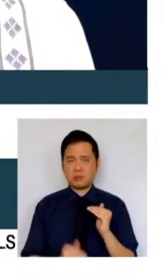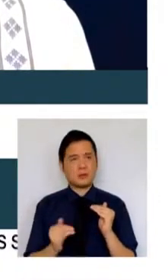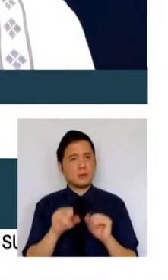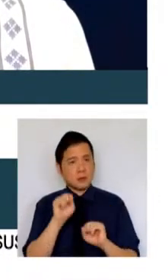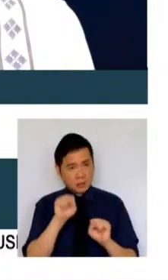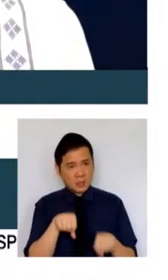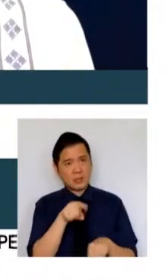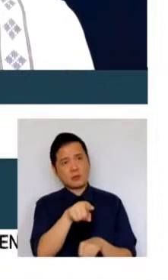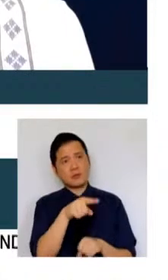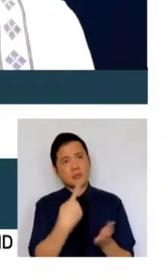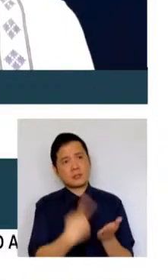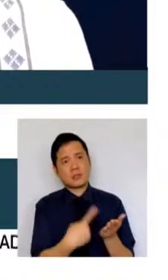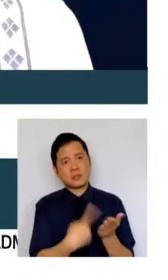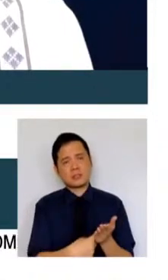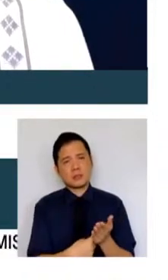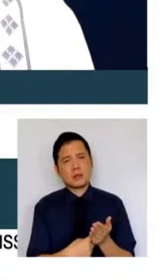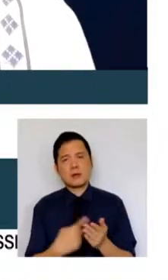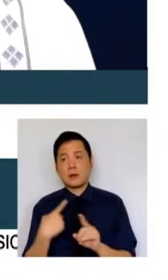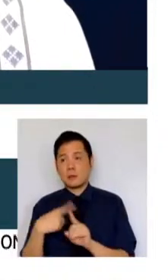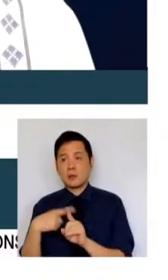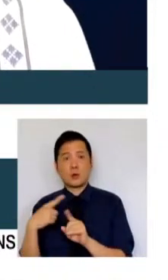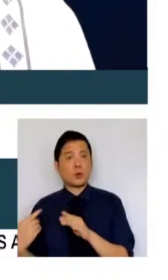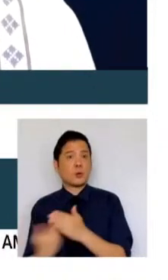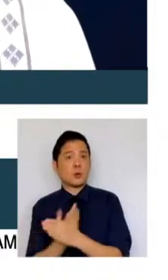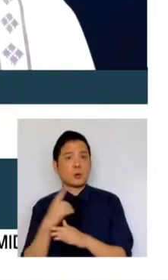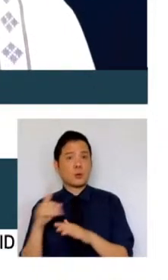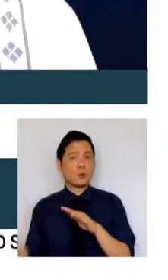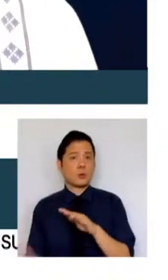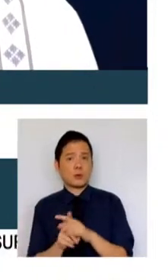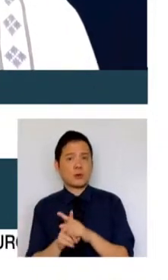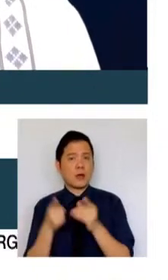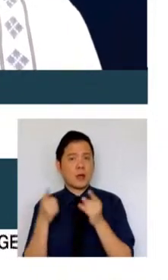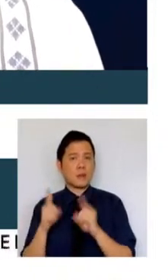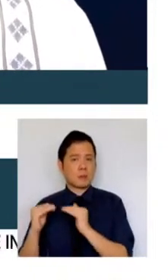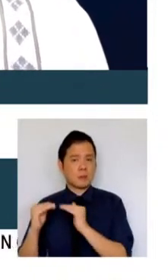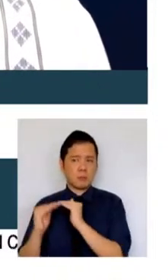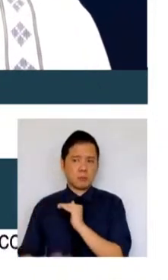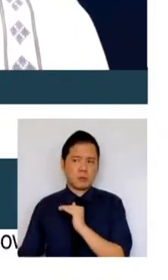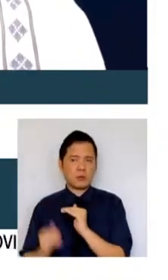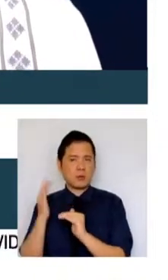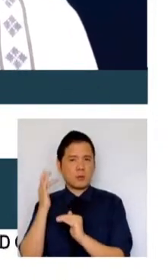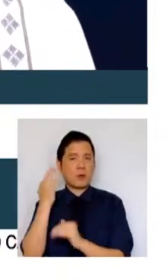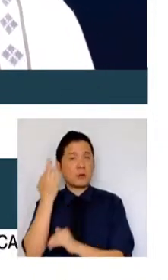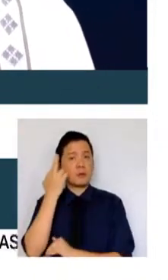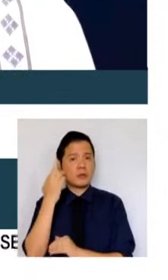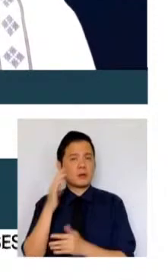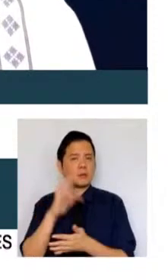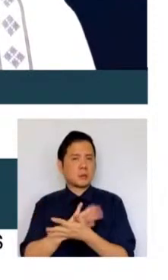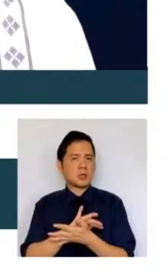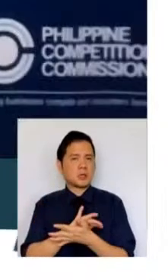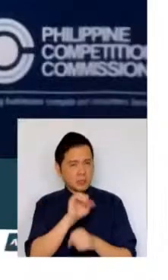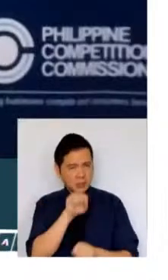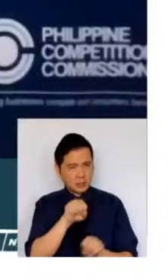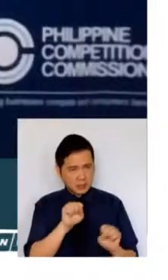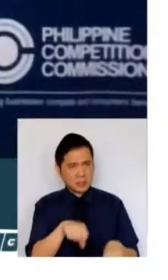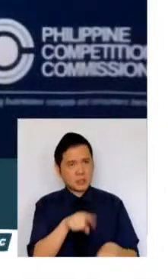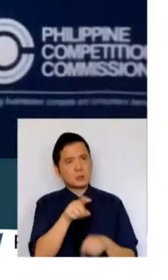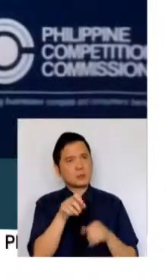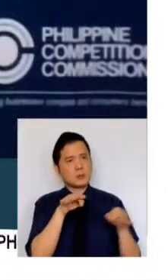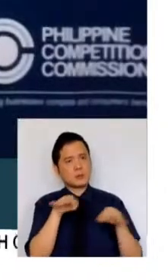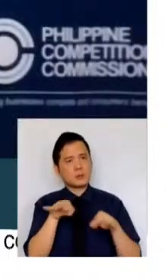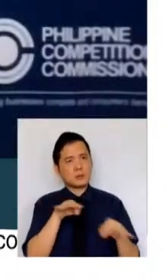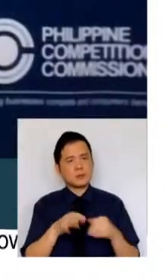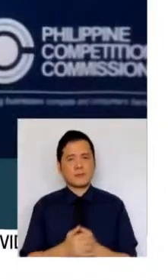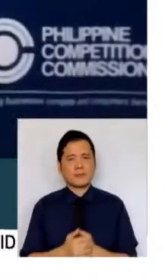new inequalities that were created because of the pandemic. Yes, I think what we